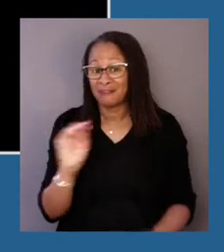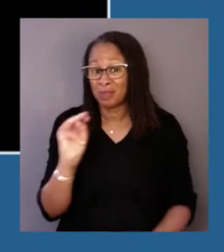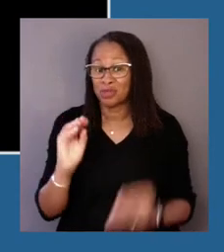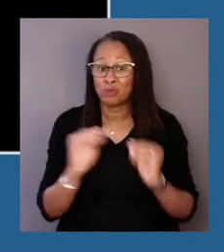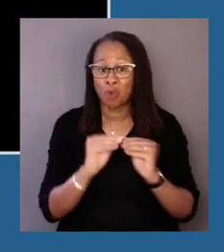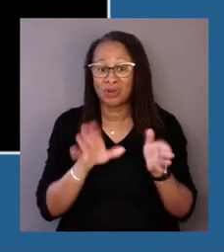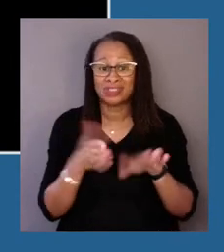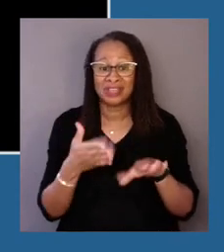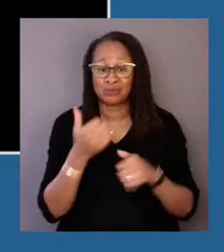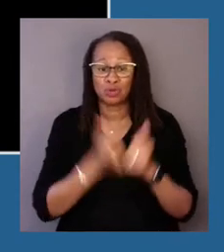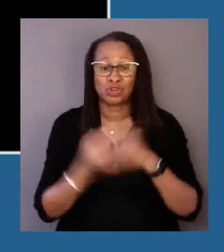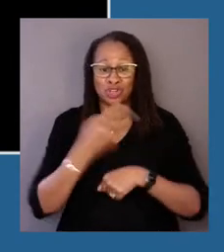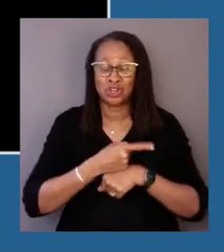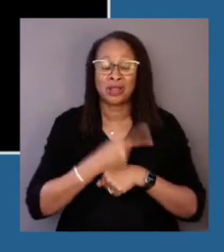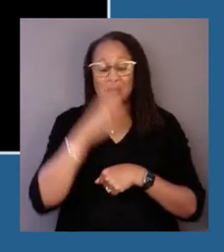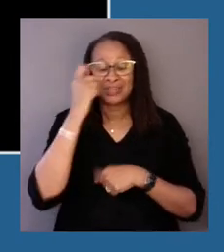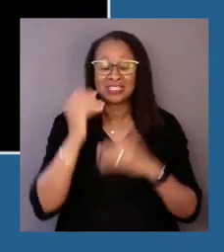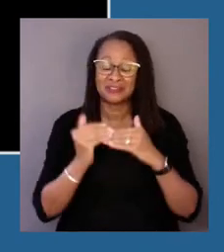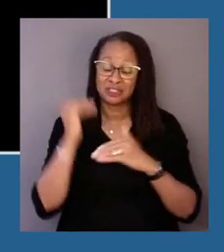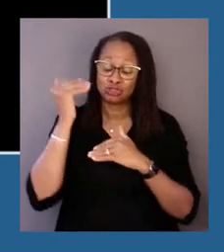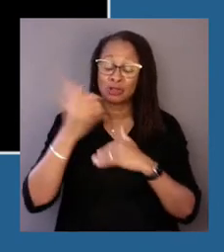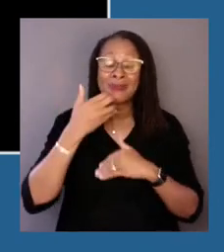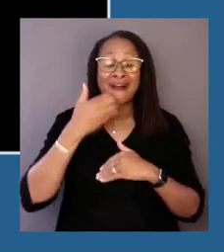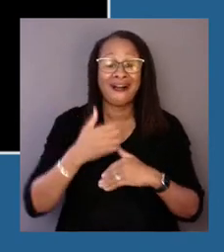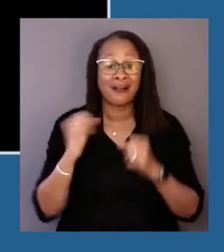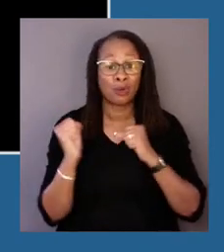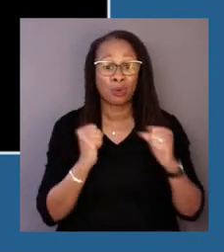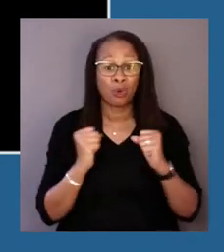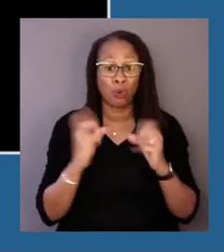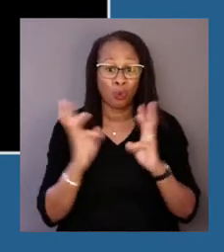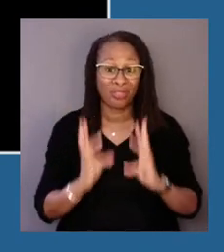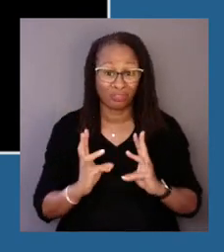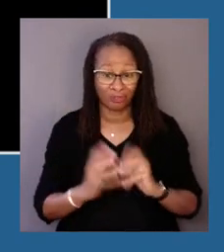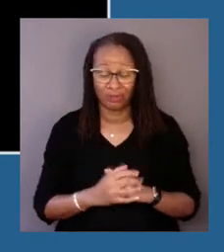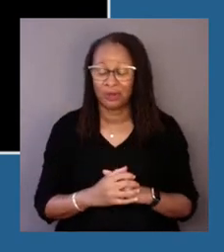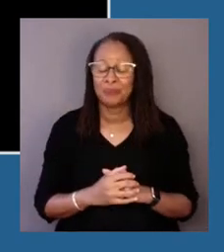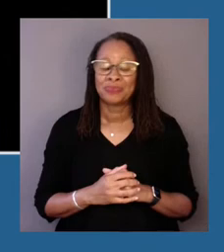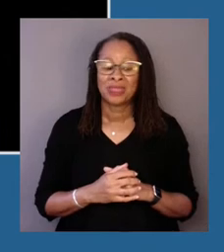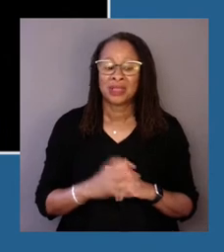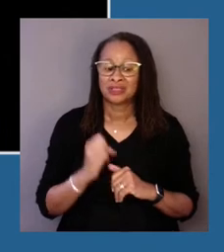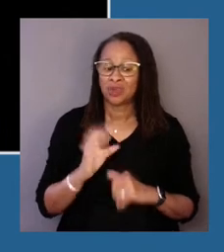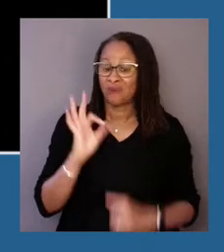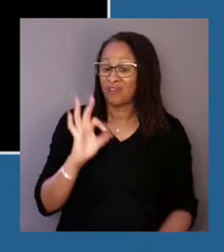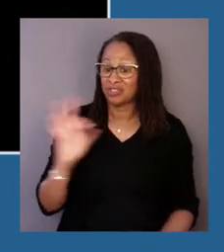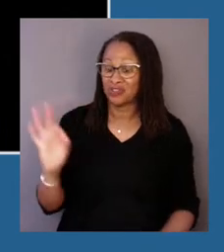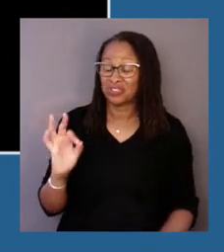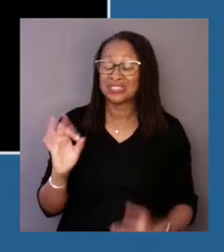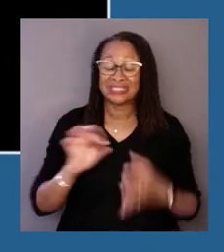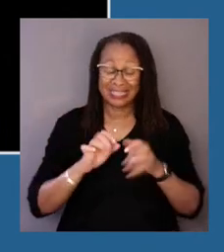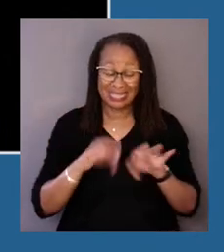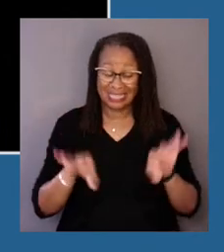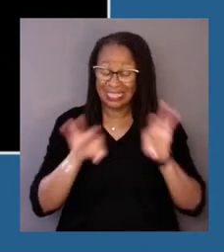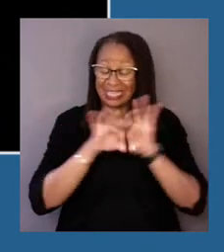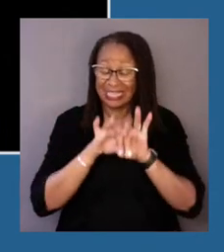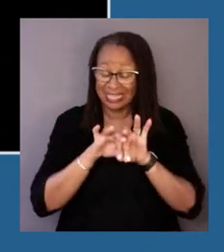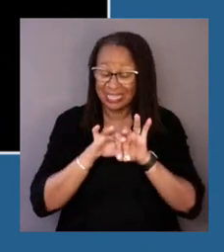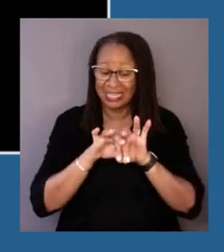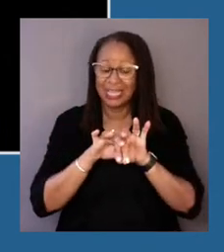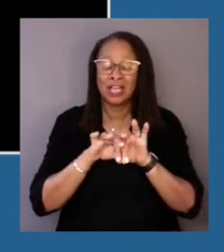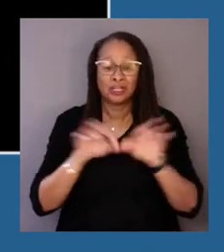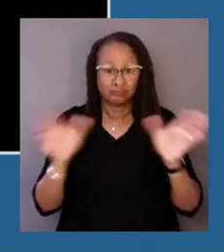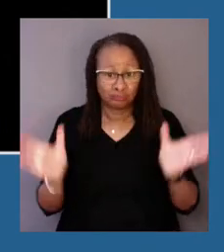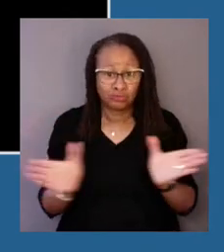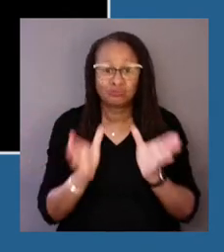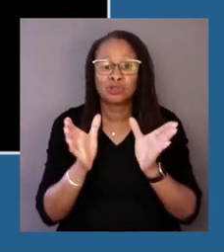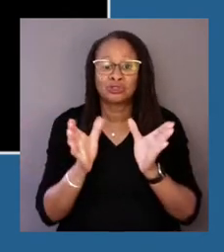fuels cause are one of the key drivers of human death, and that's not even to count human suffering and other